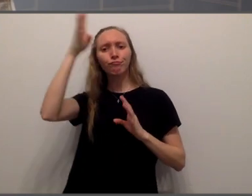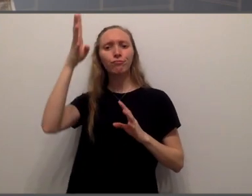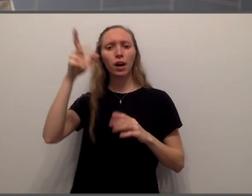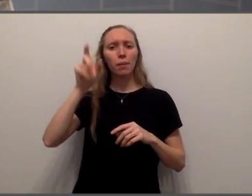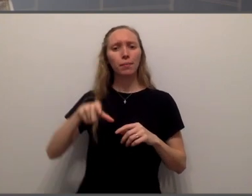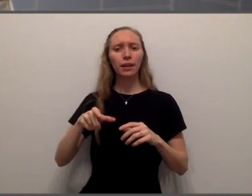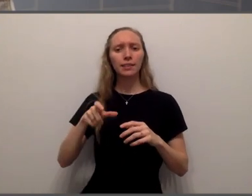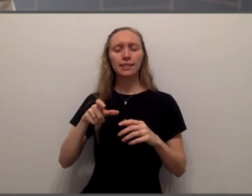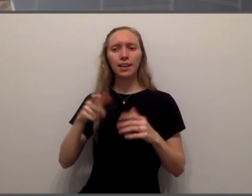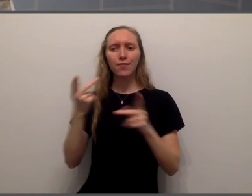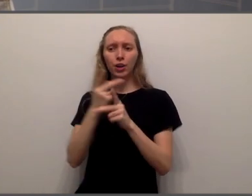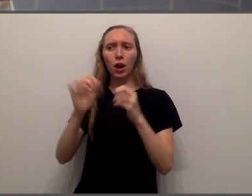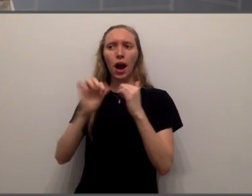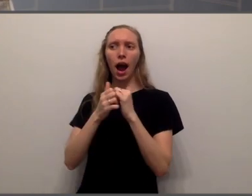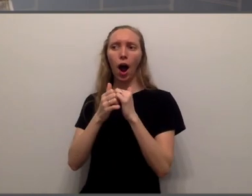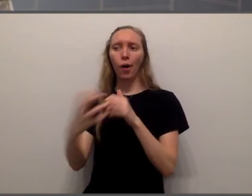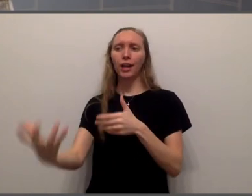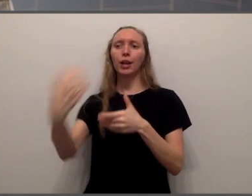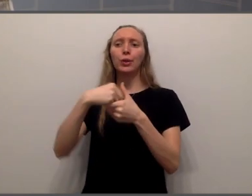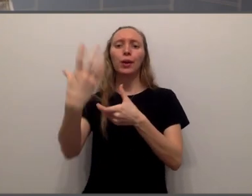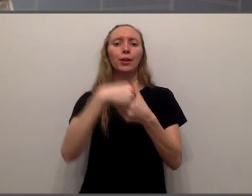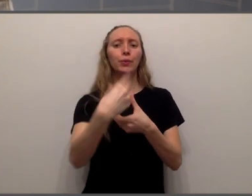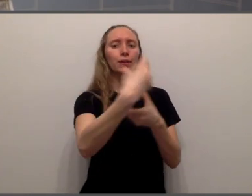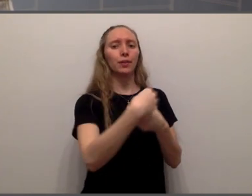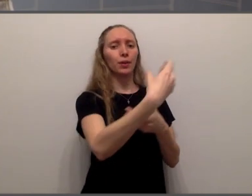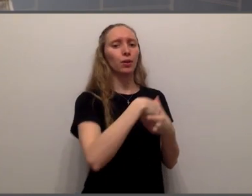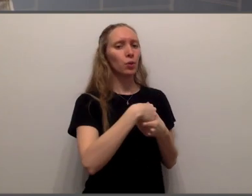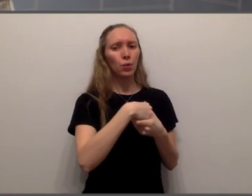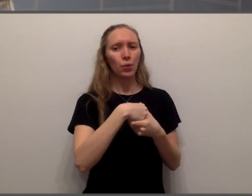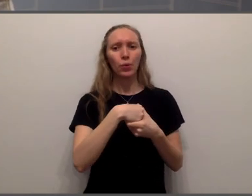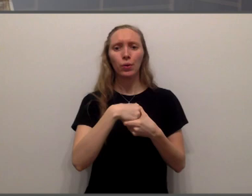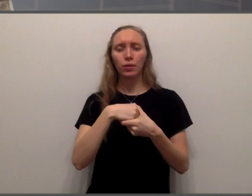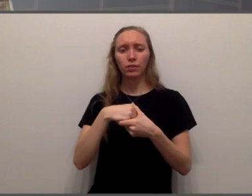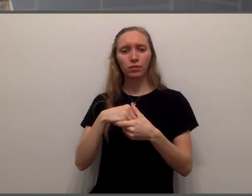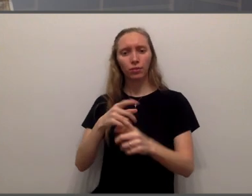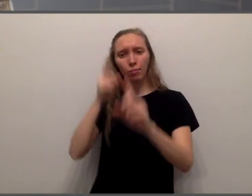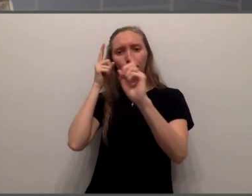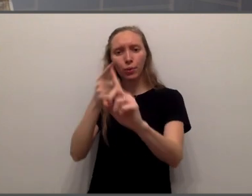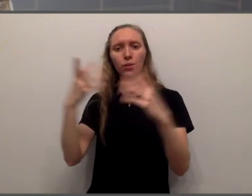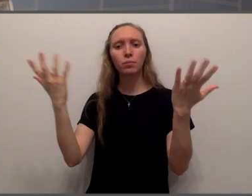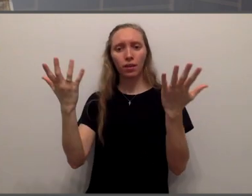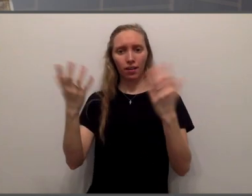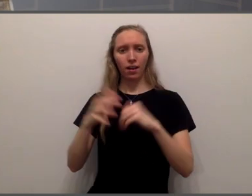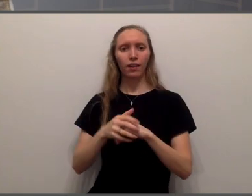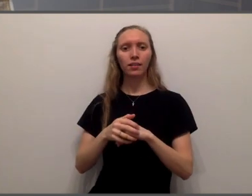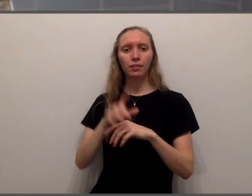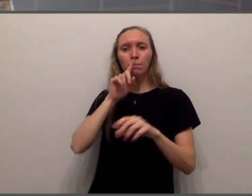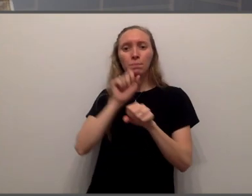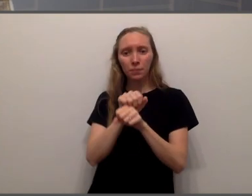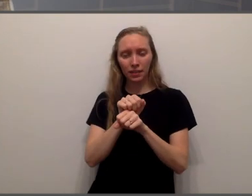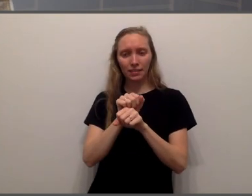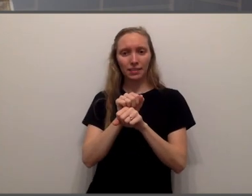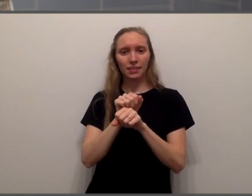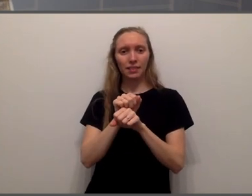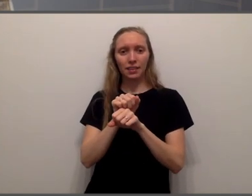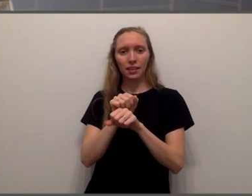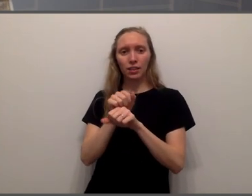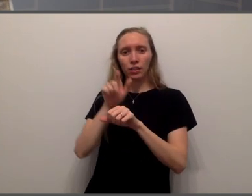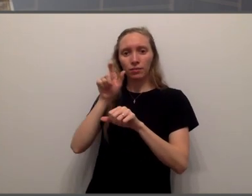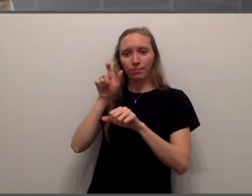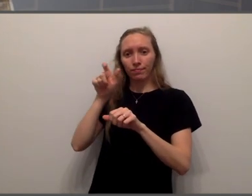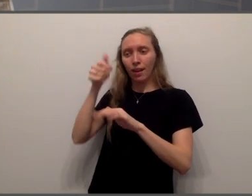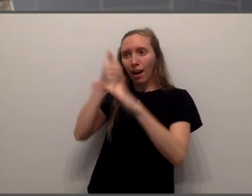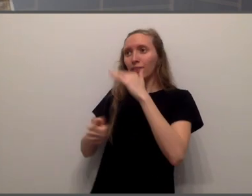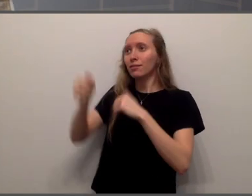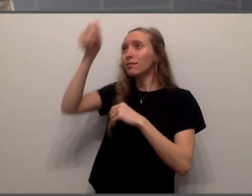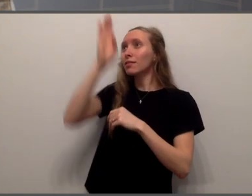is always about us being ourselves, being the alternative society, and growing